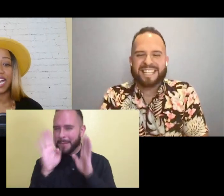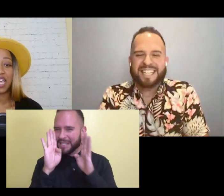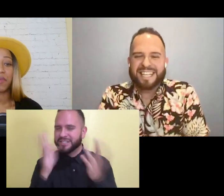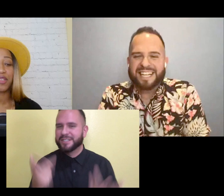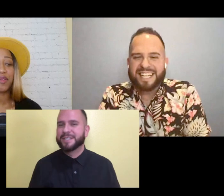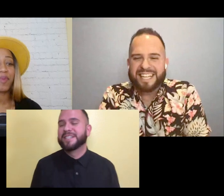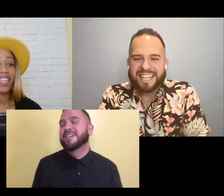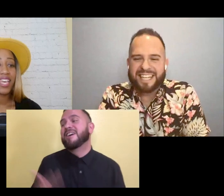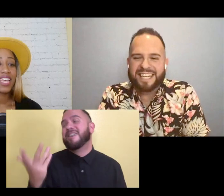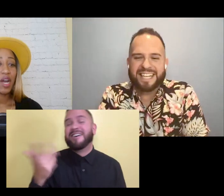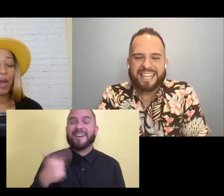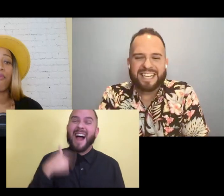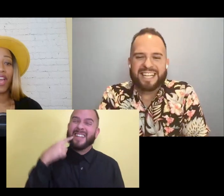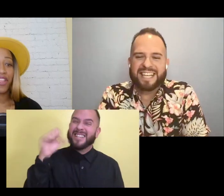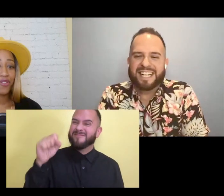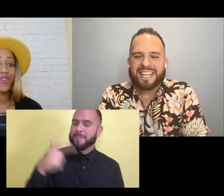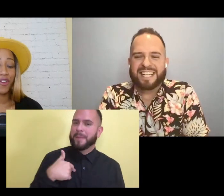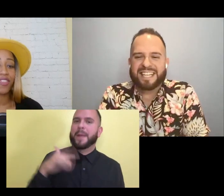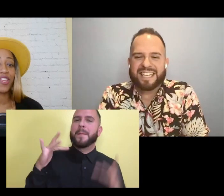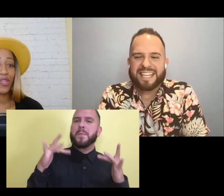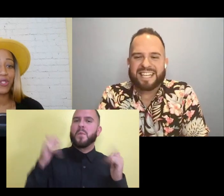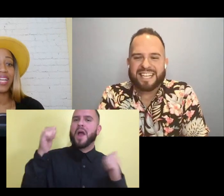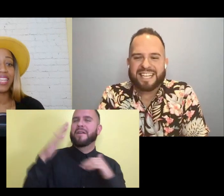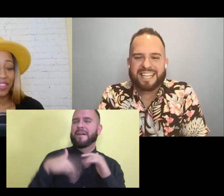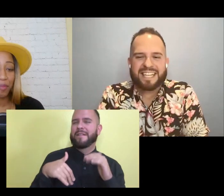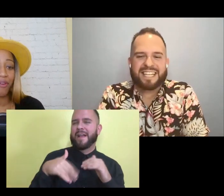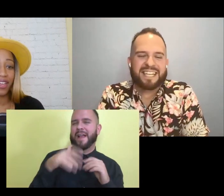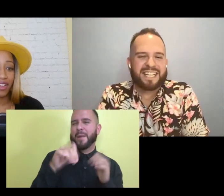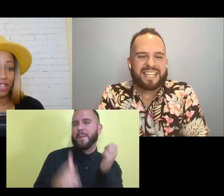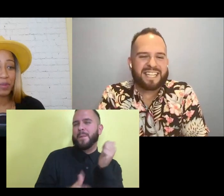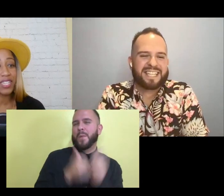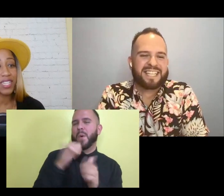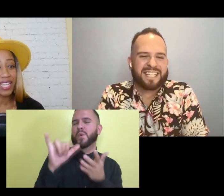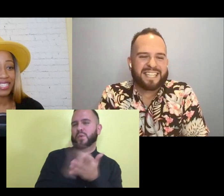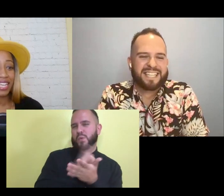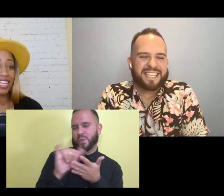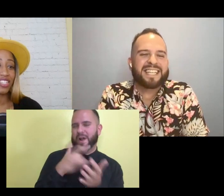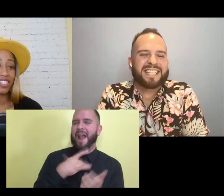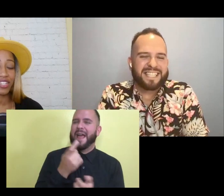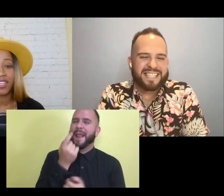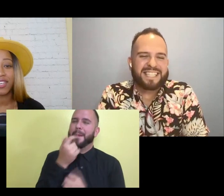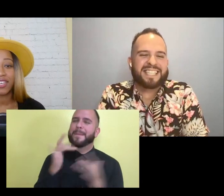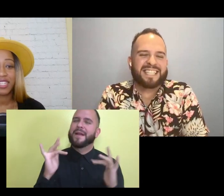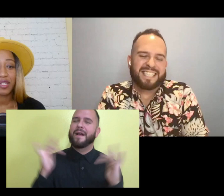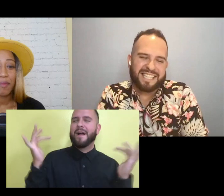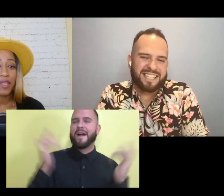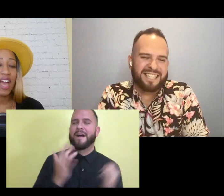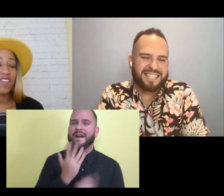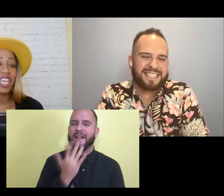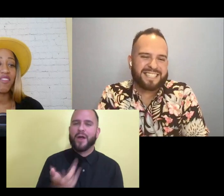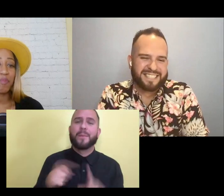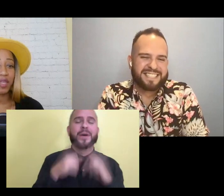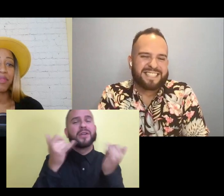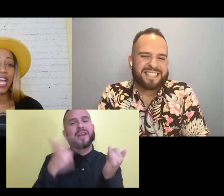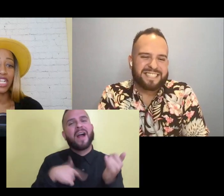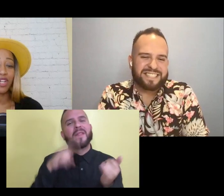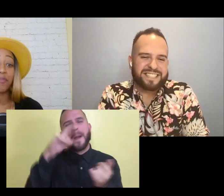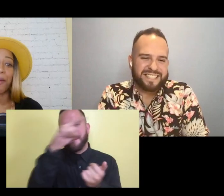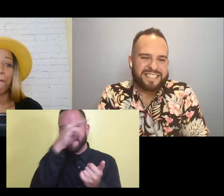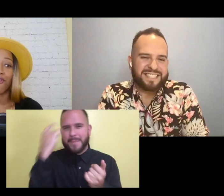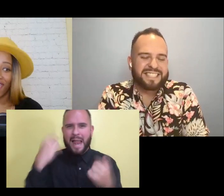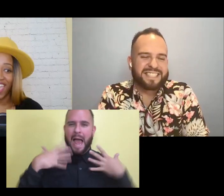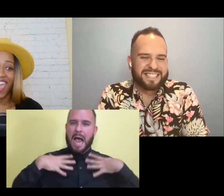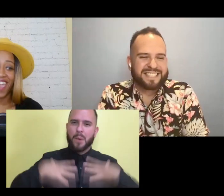dressing, I am a little bit a brighter New Yorker than usual. I like the bright colors, but today I decided to have an even medium black shirt,